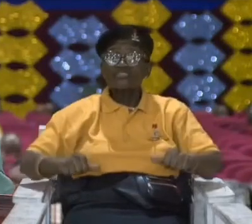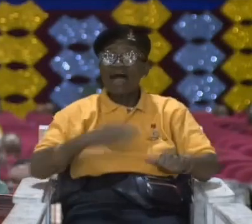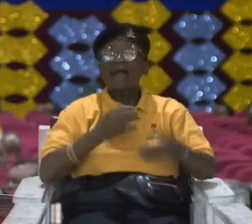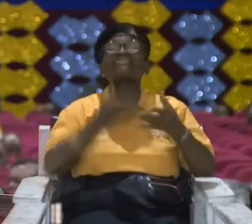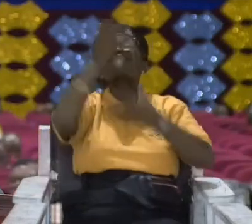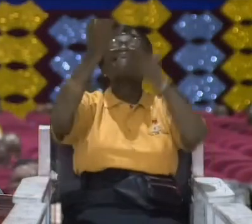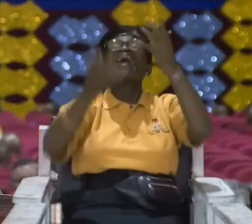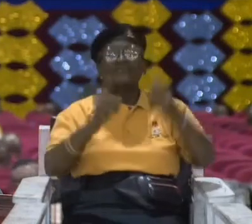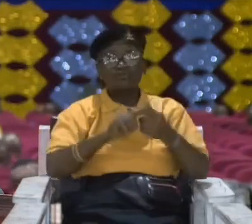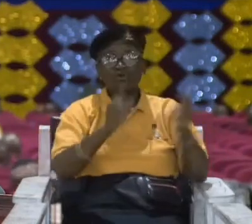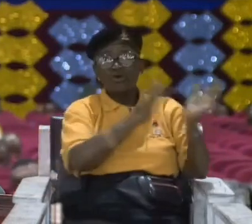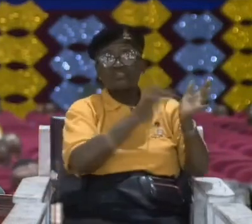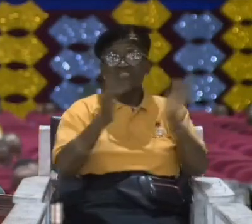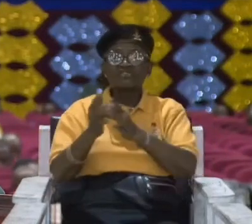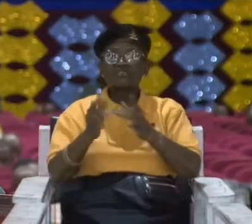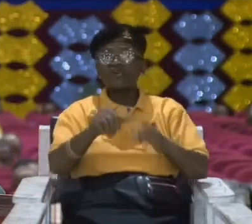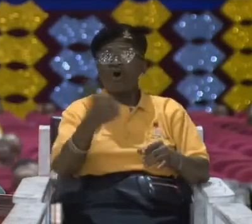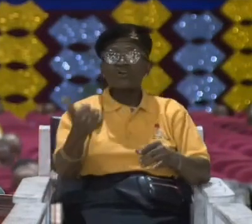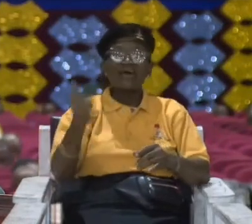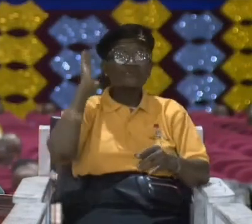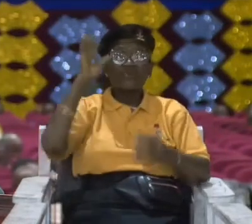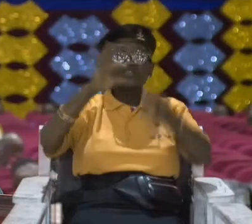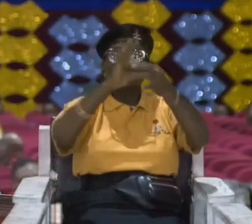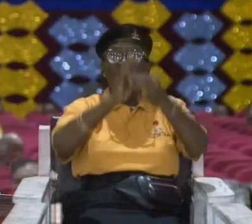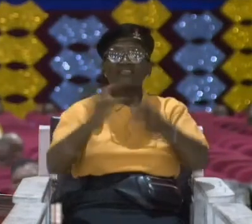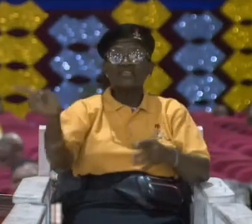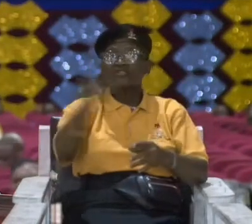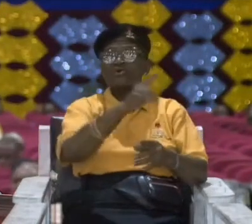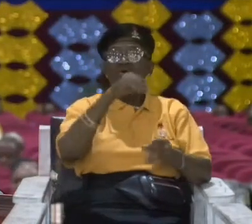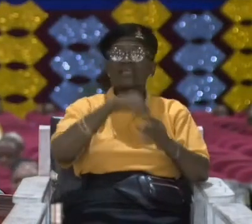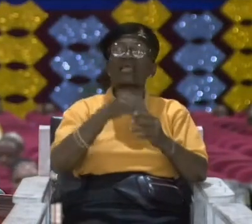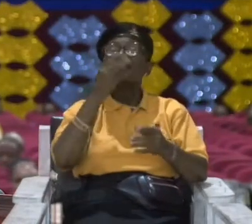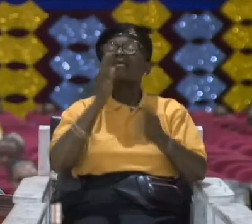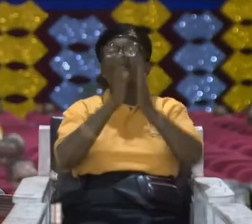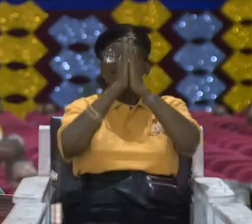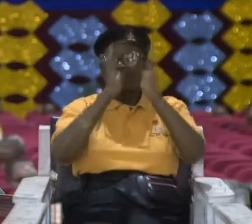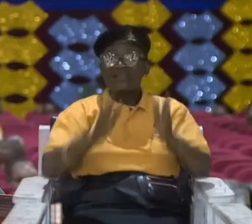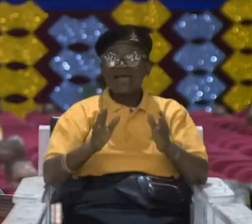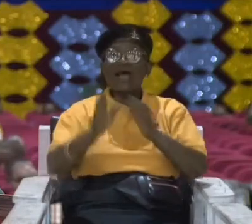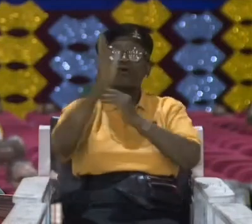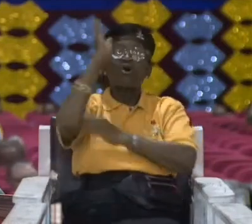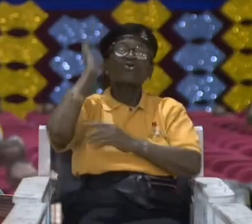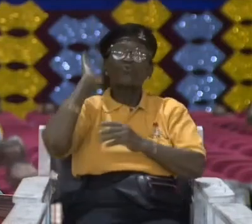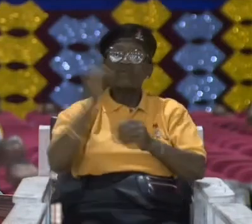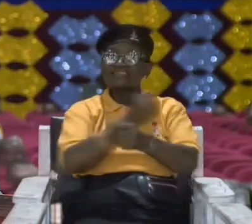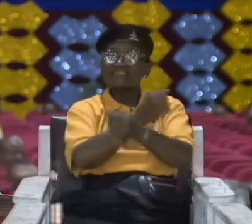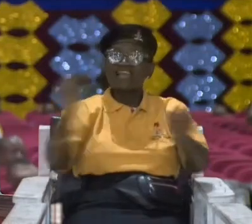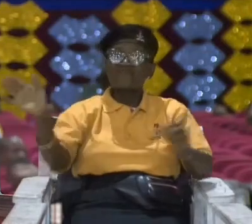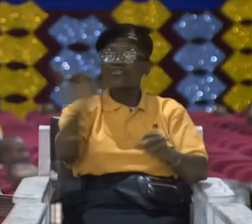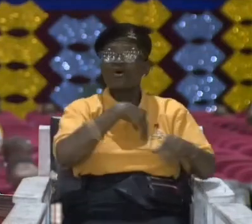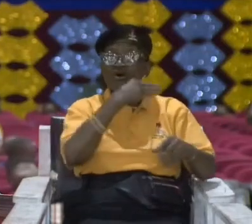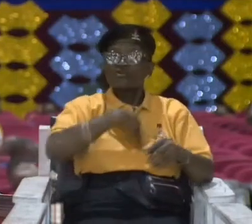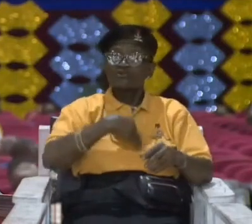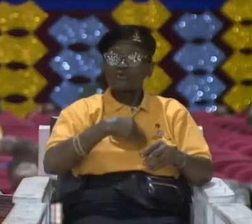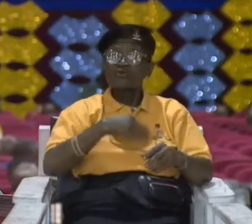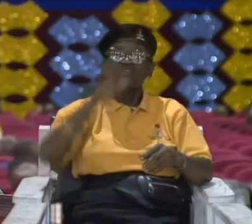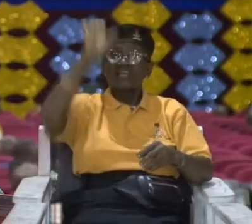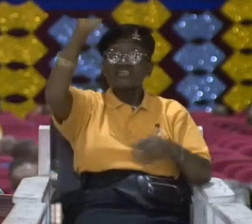will join you in prayer. The Lord will save your soul. His blood will wash away your